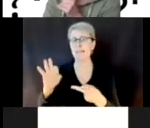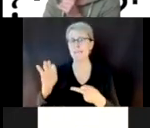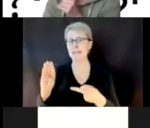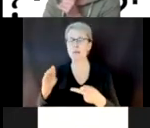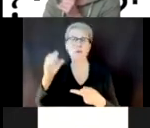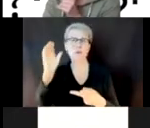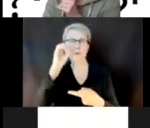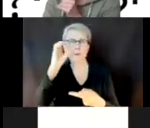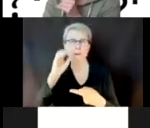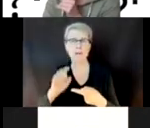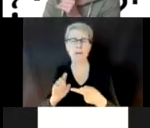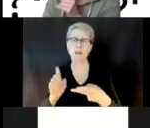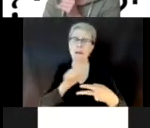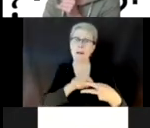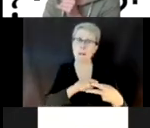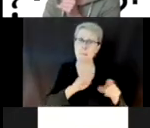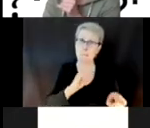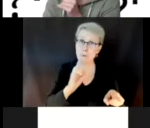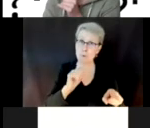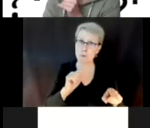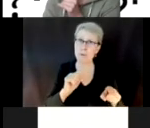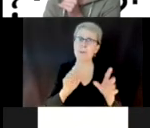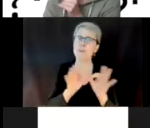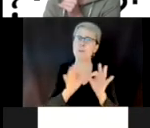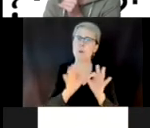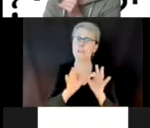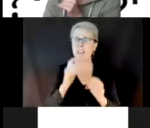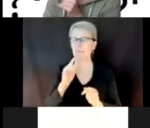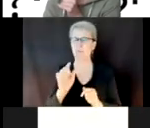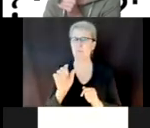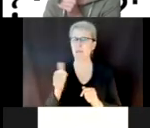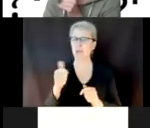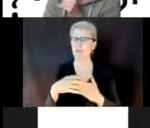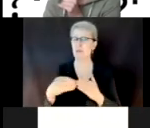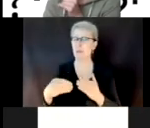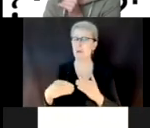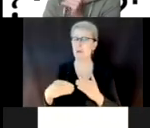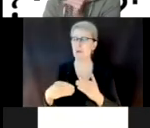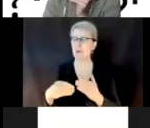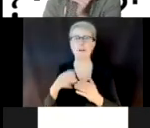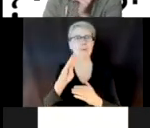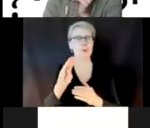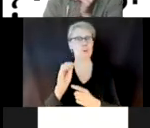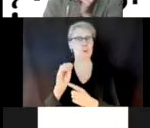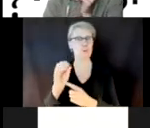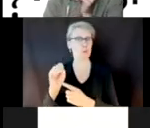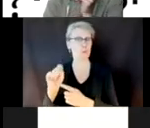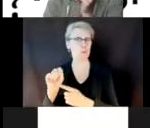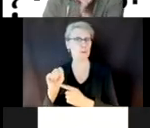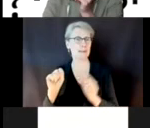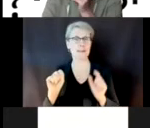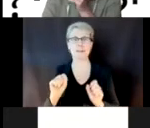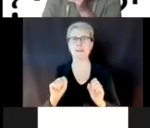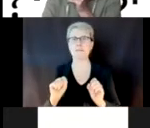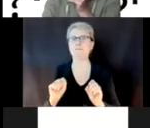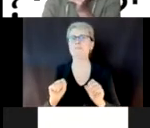Boosts are typically cheaper. So I think I threw out $10 before. With $10 as a boost, you can often reach a